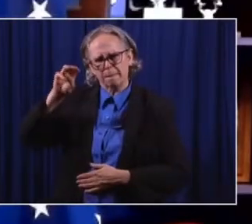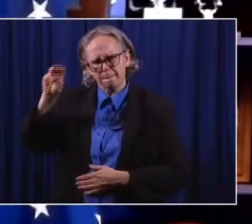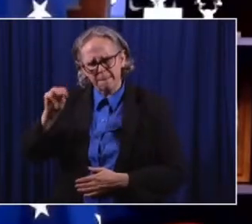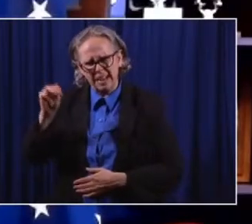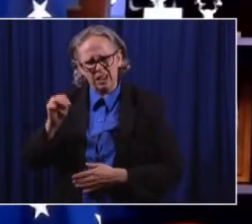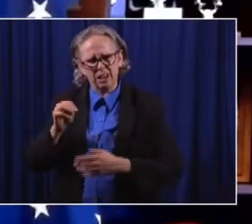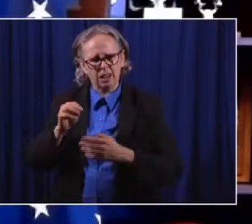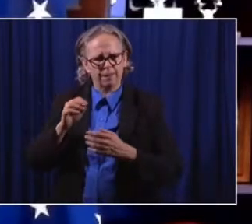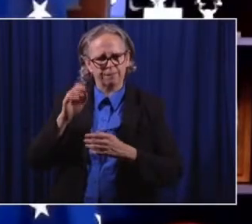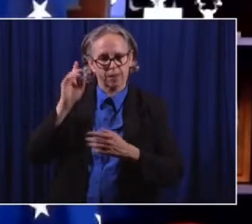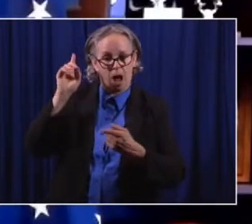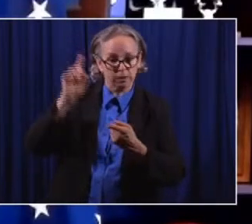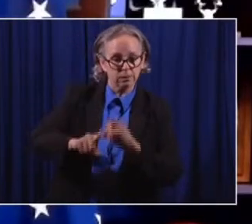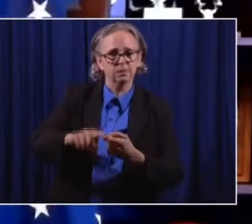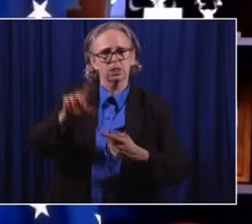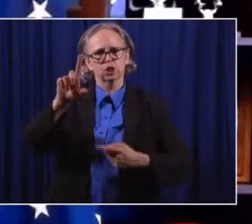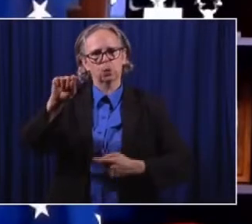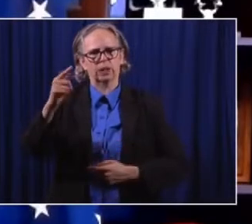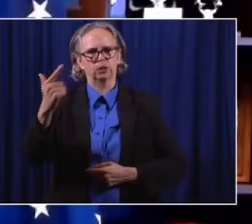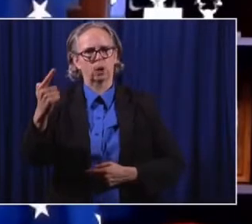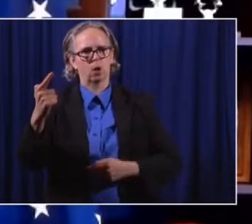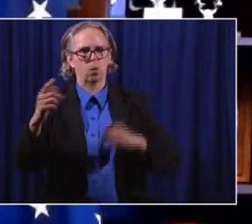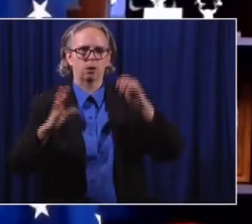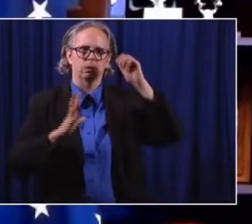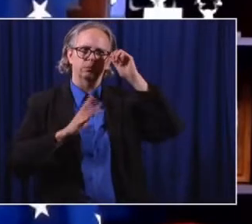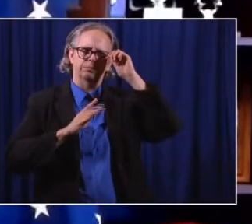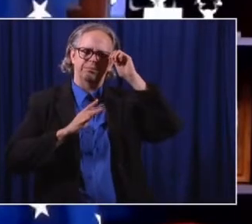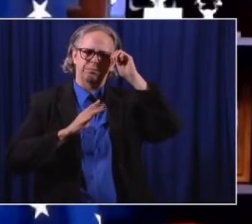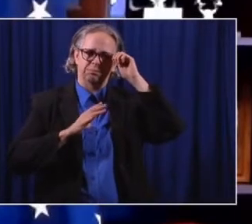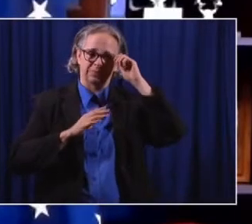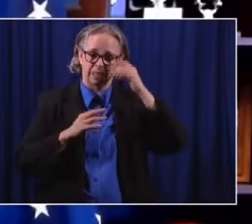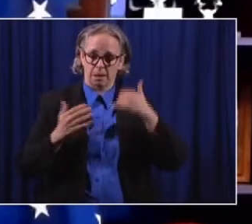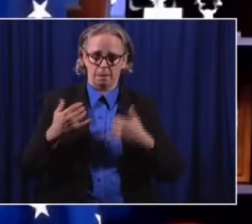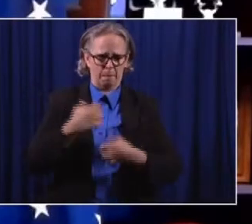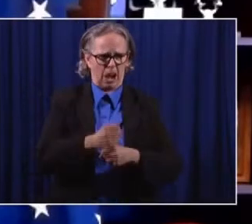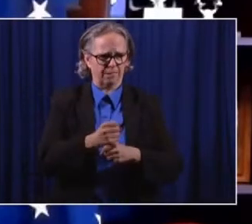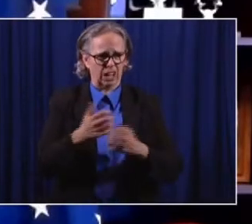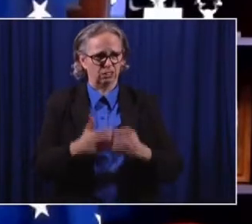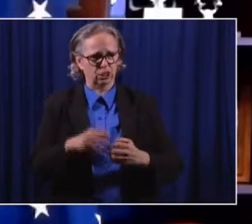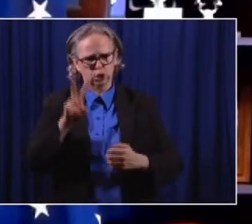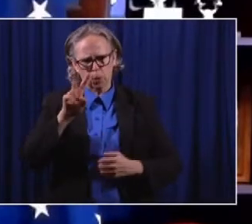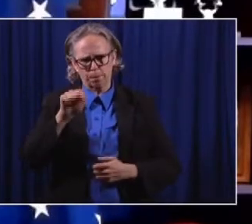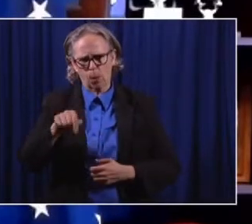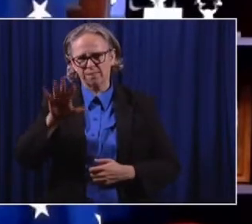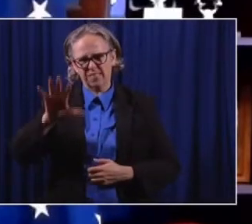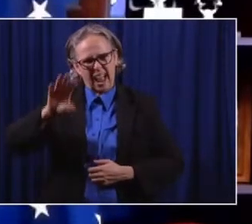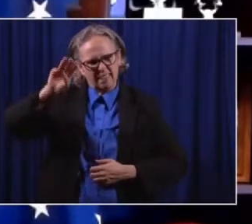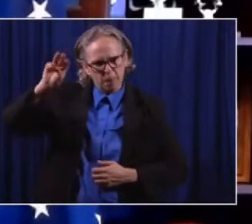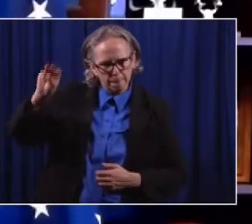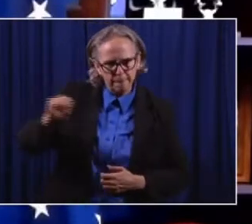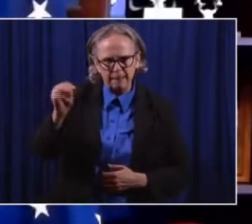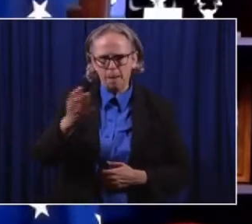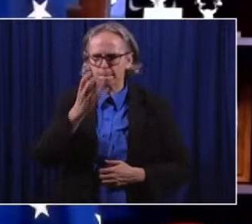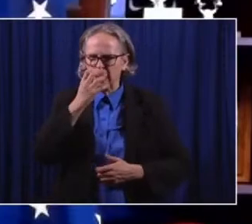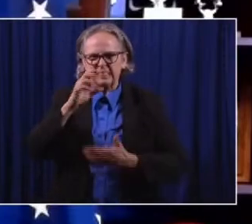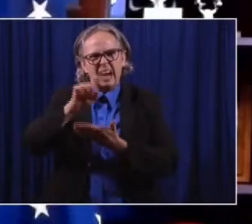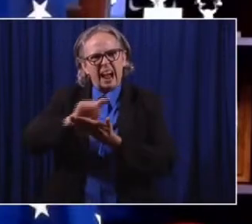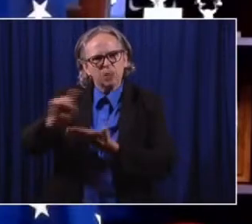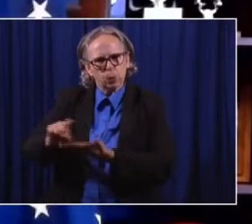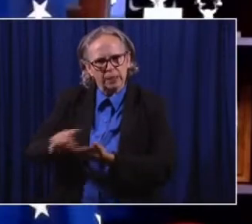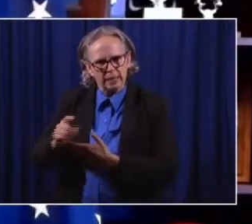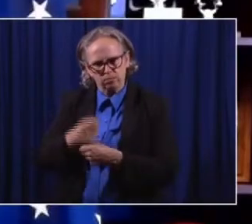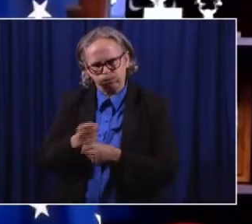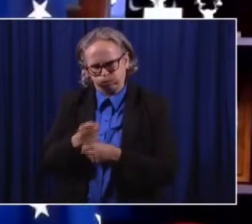are currently manufacturing 2.5 million medical grade masks a week for its employees in at-risk